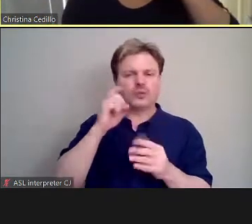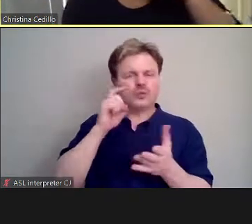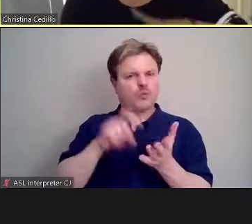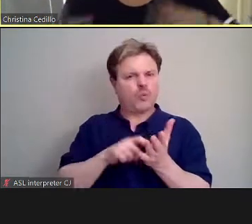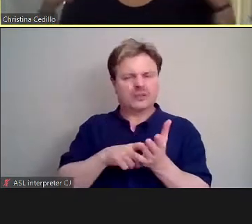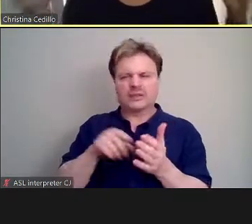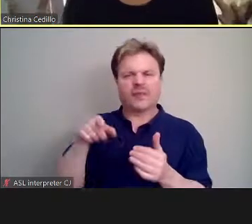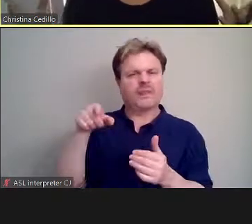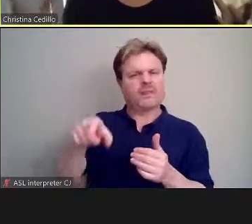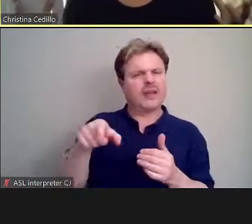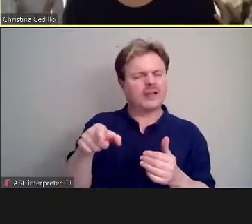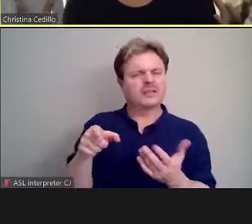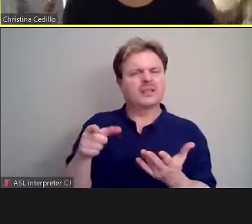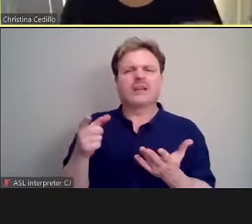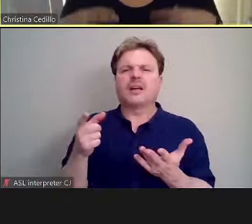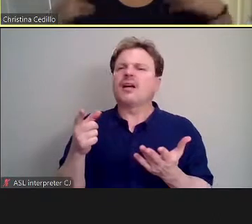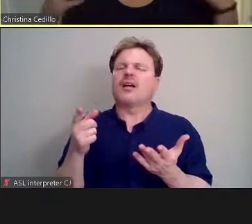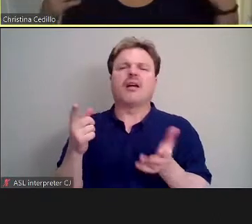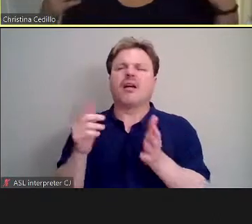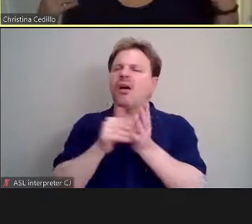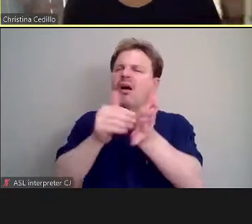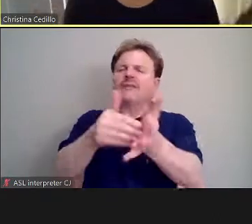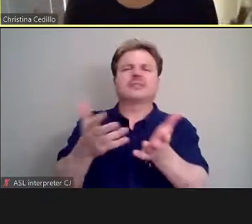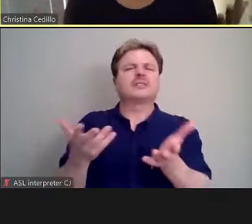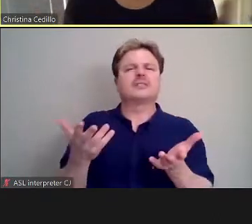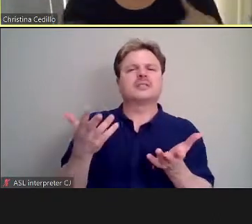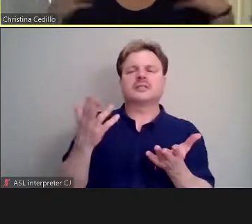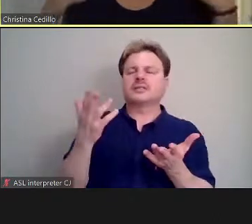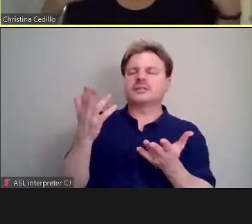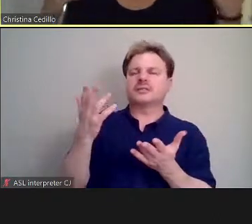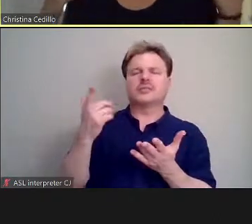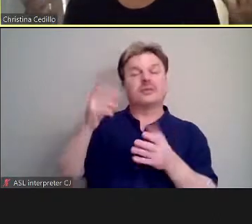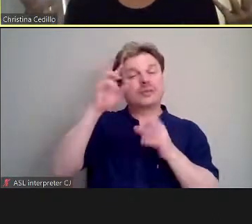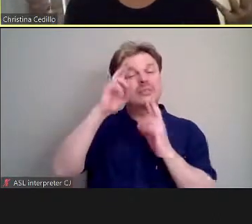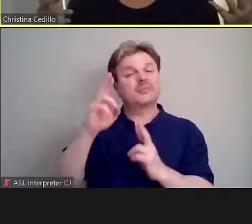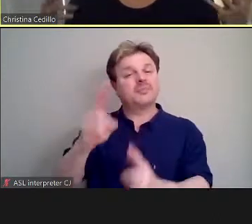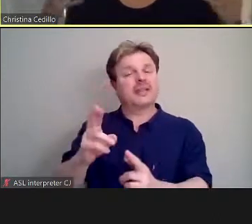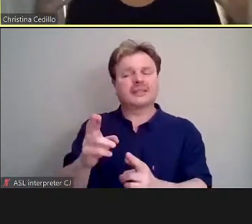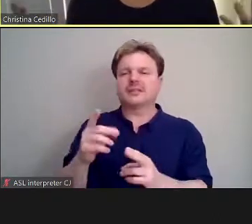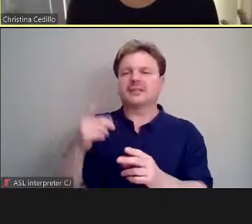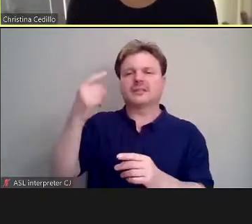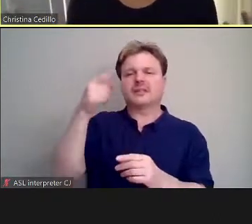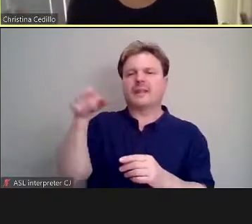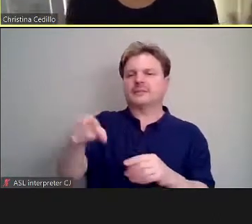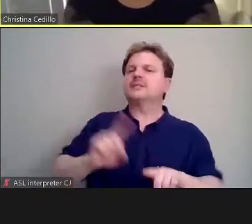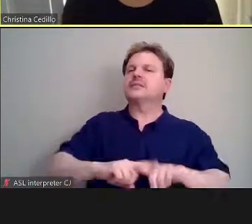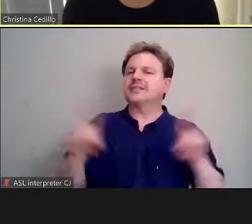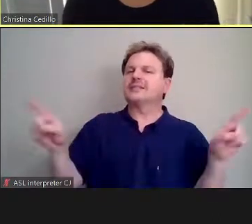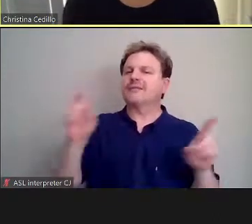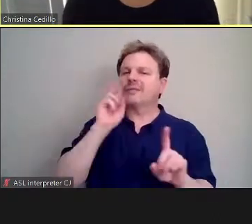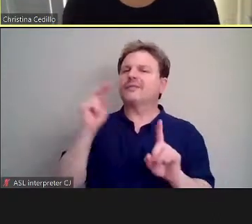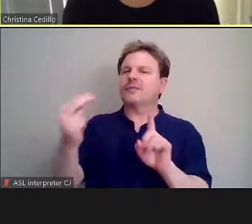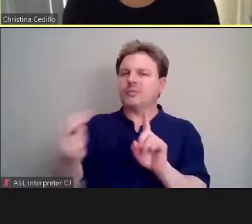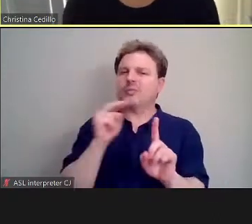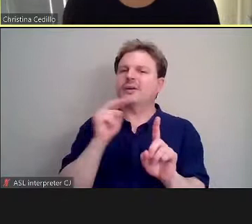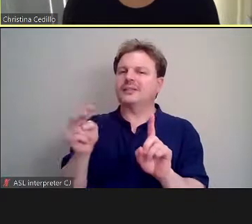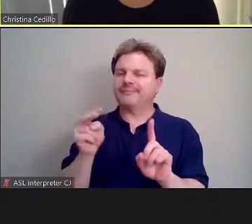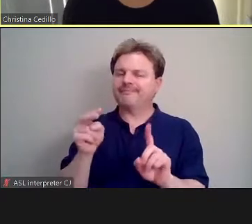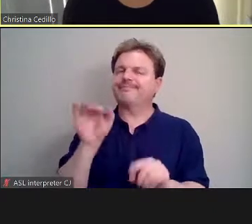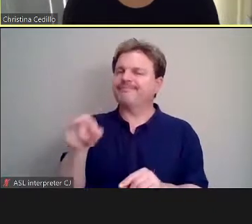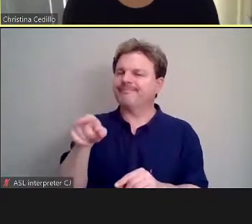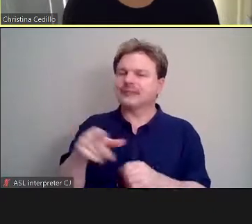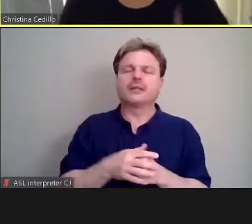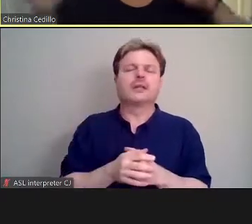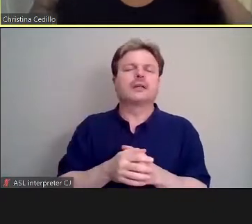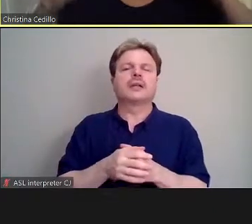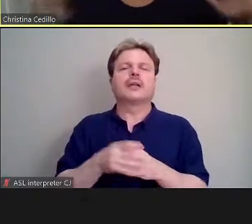as something to be respected because it's a different viewpoint, rather than